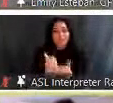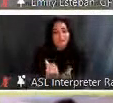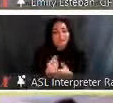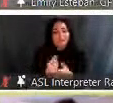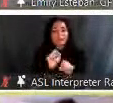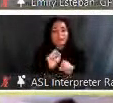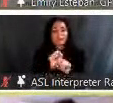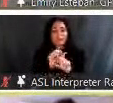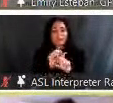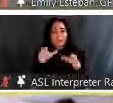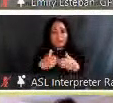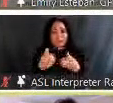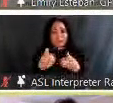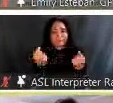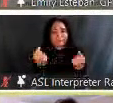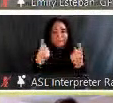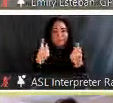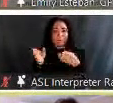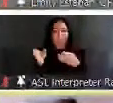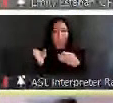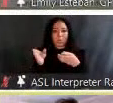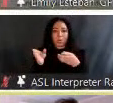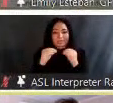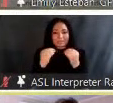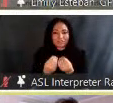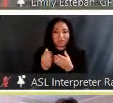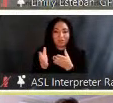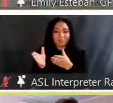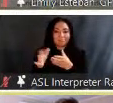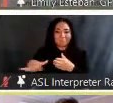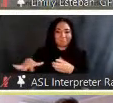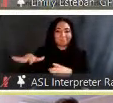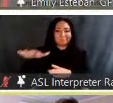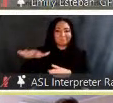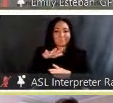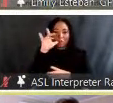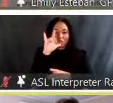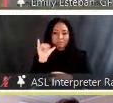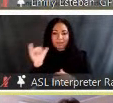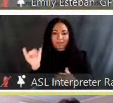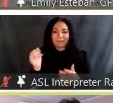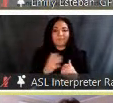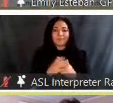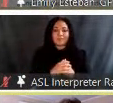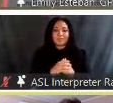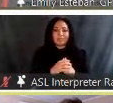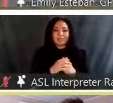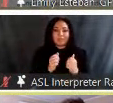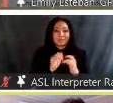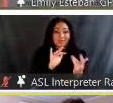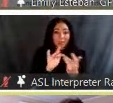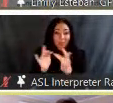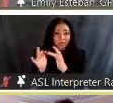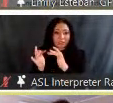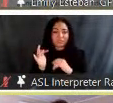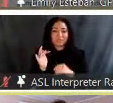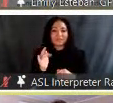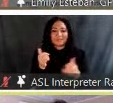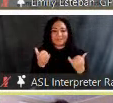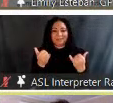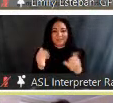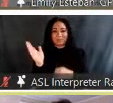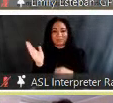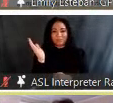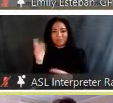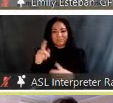the organizational landscape of this mixed delivery network. And today's presentation is a start at that. And again,